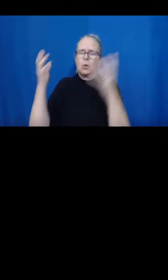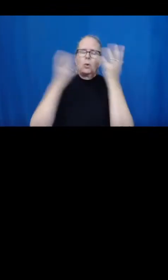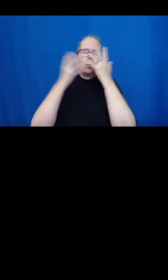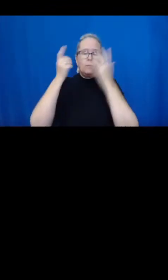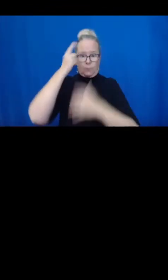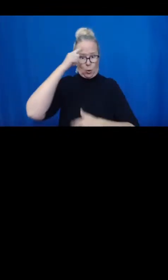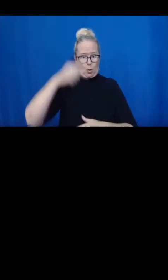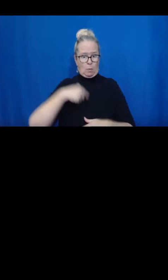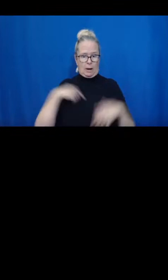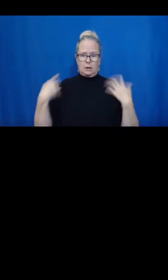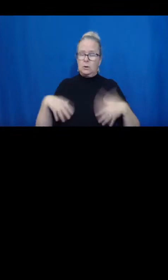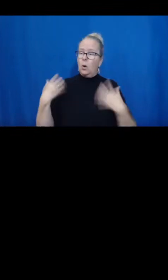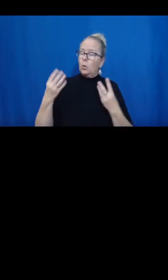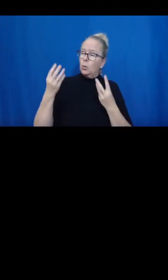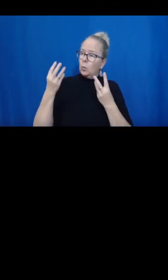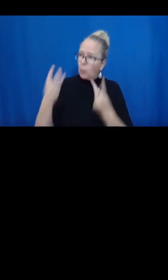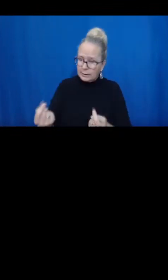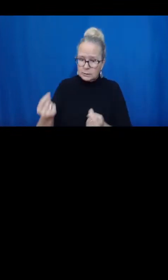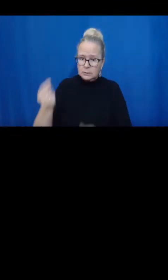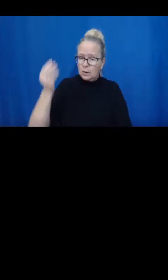me.